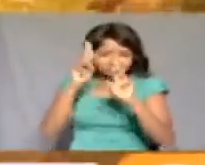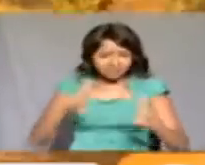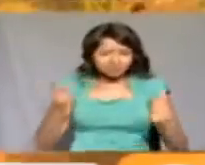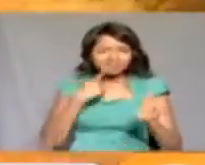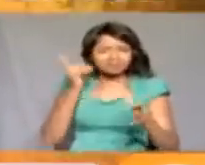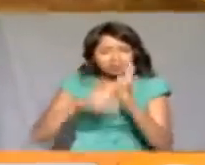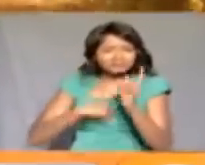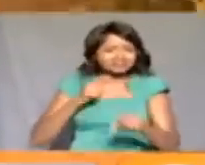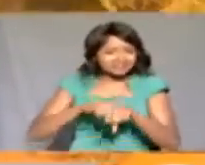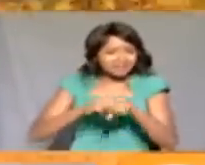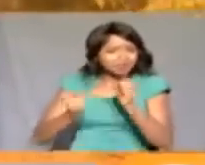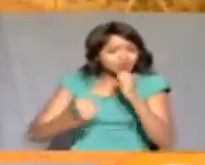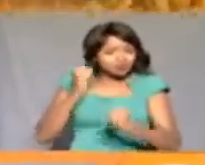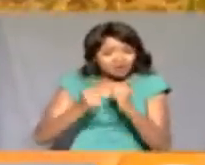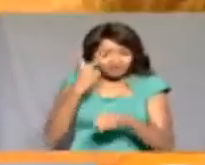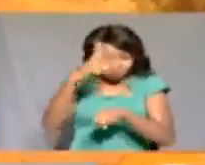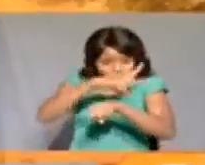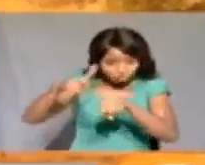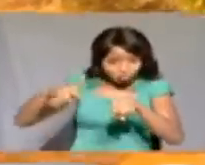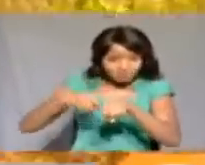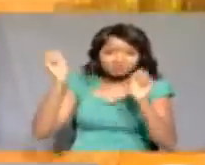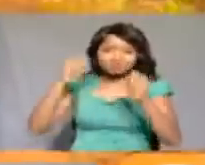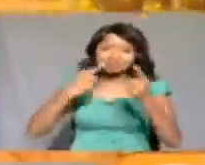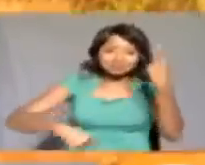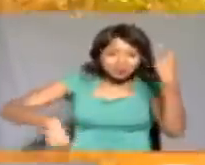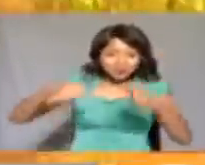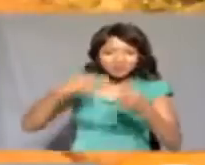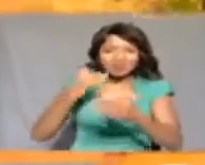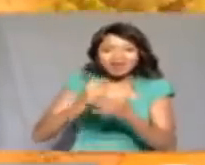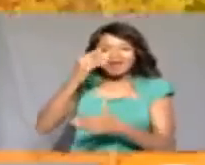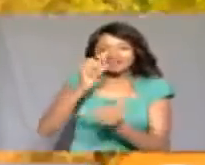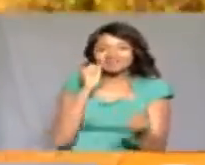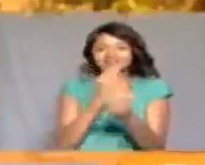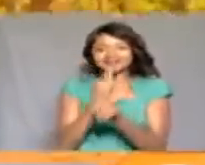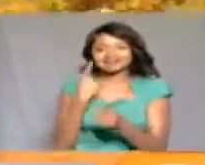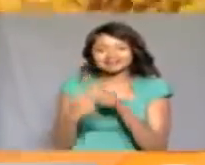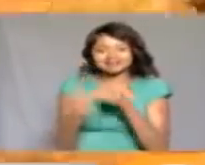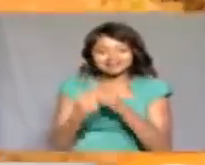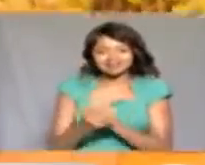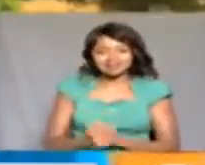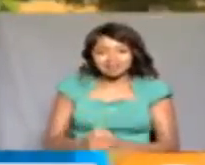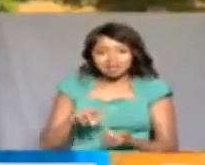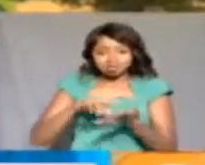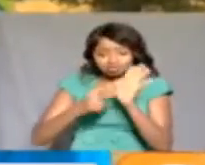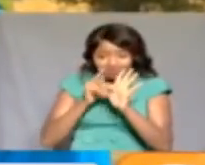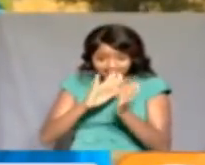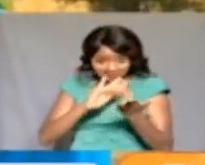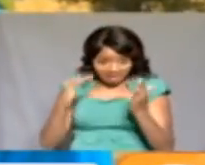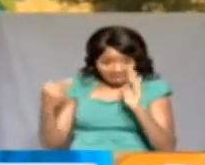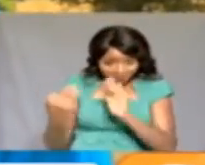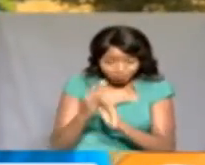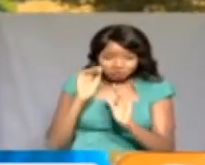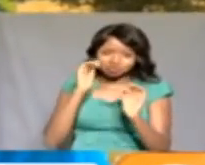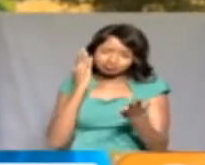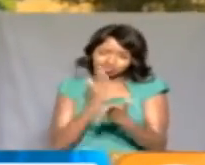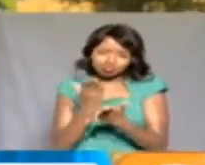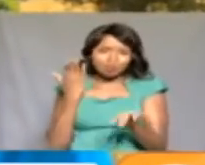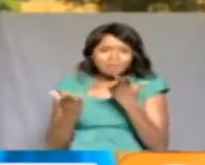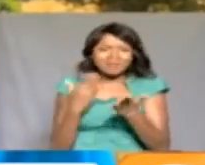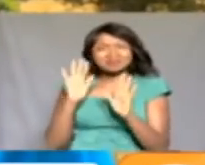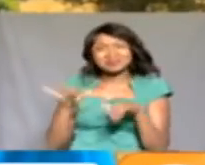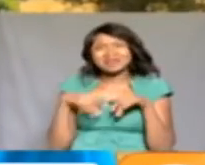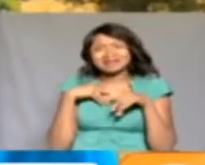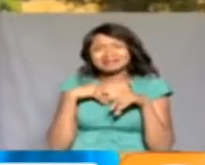running under 2 hours would only happen after 13 years. With the kind of approach, you find that it might not reach 2032.